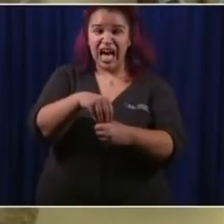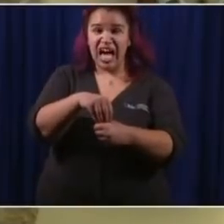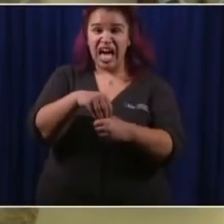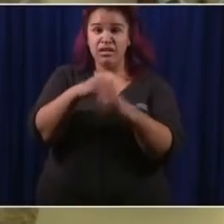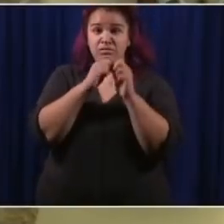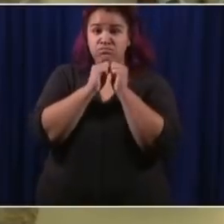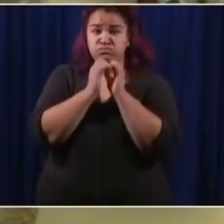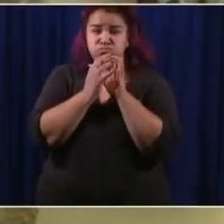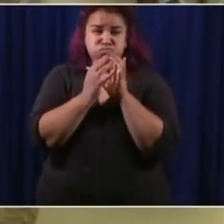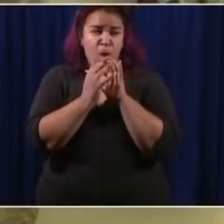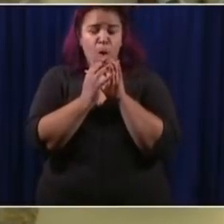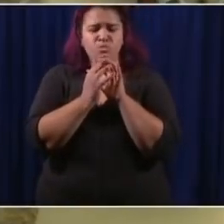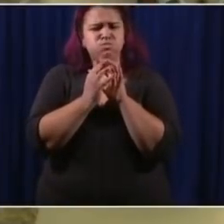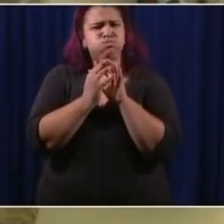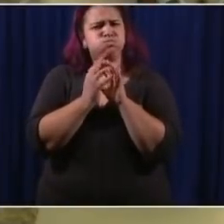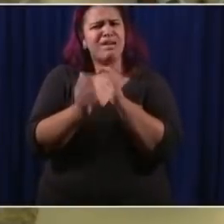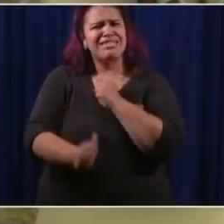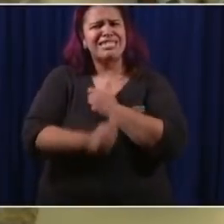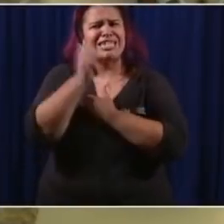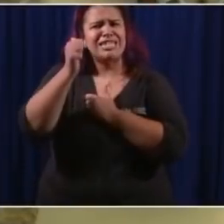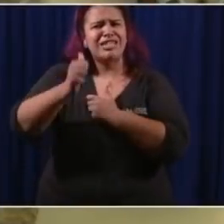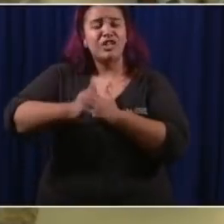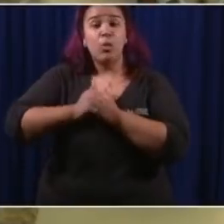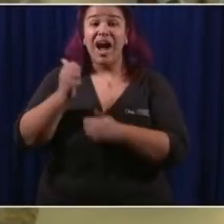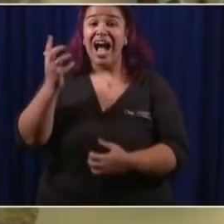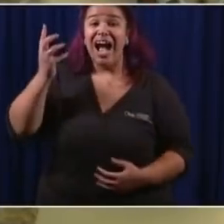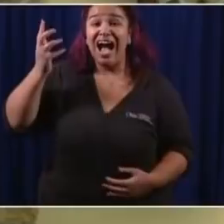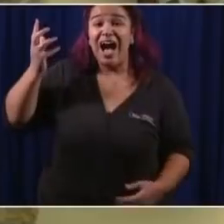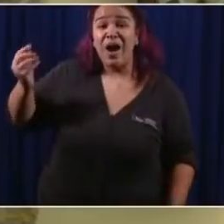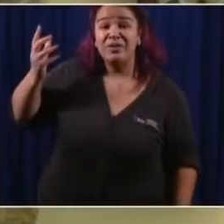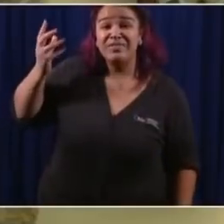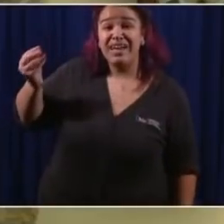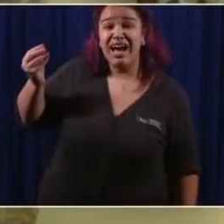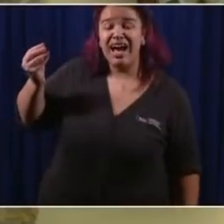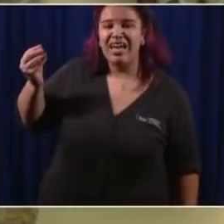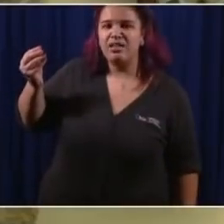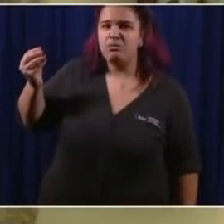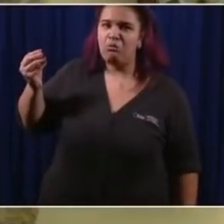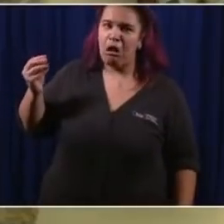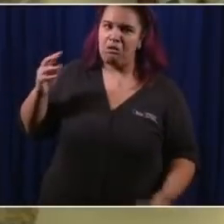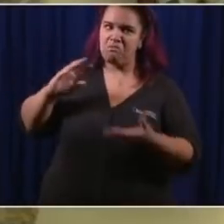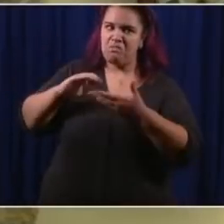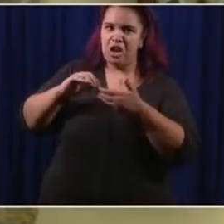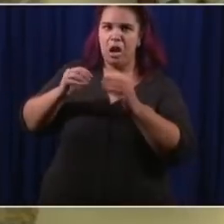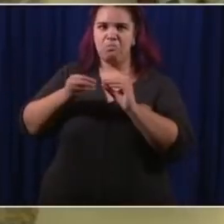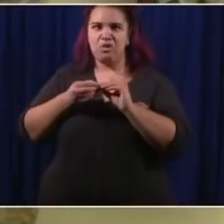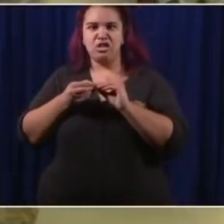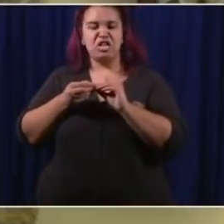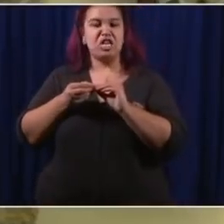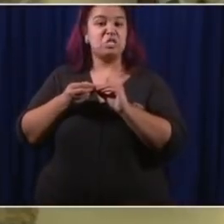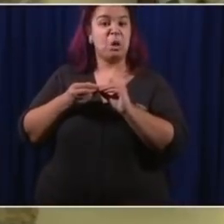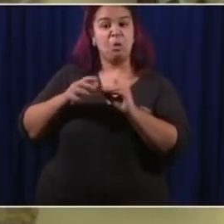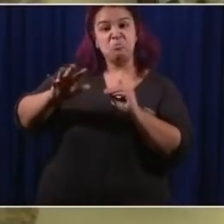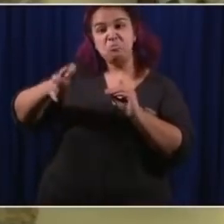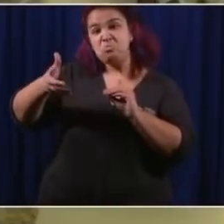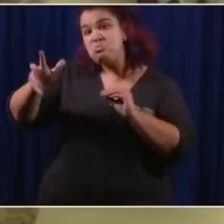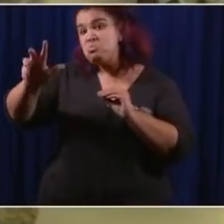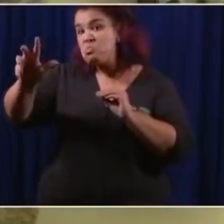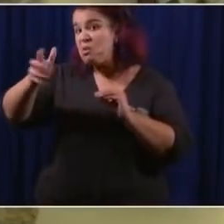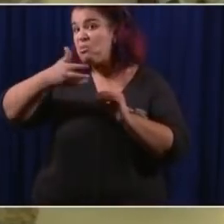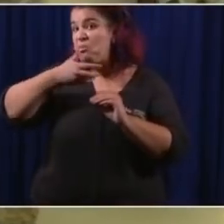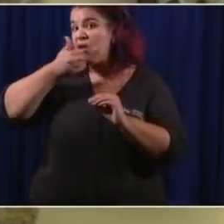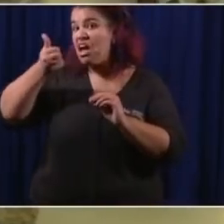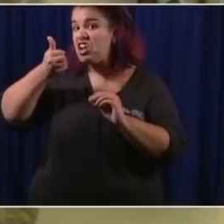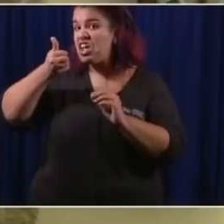So the numbers are smaller inside, but the social distancing is still very,